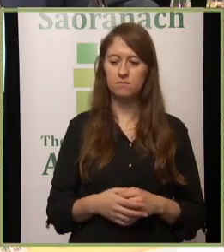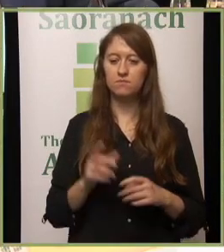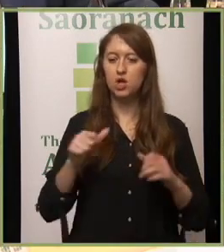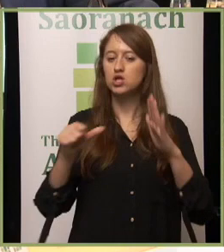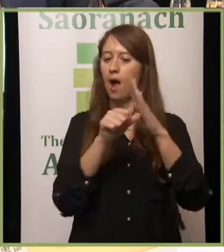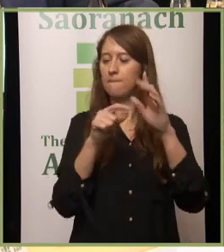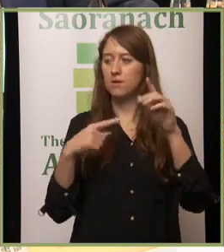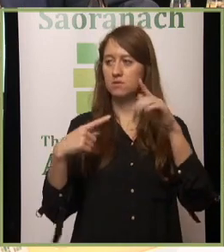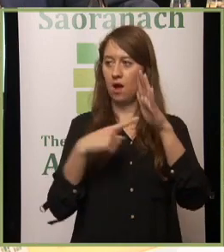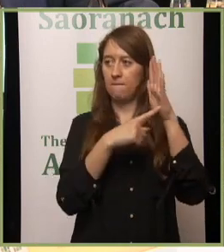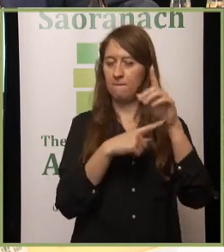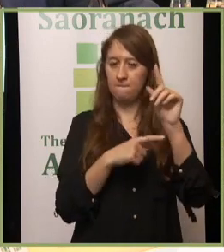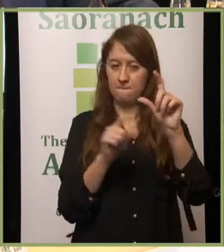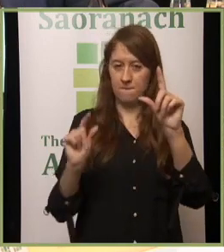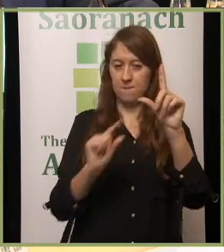Yeah, thank you.